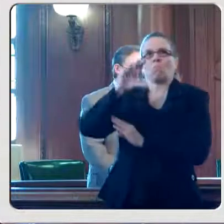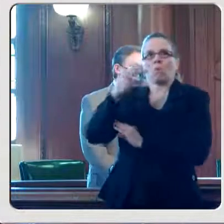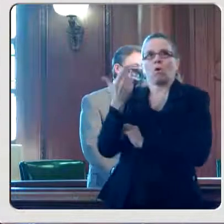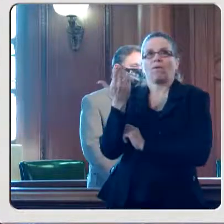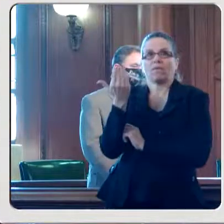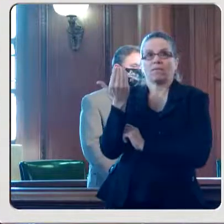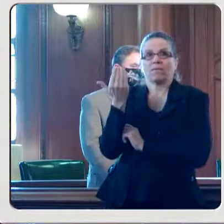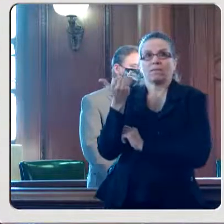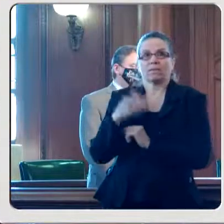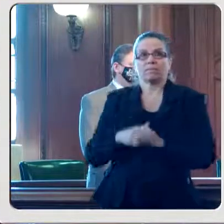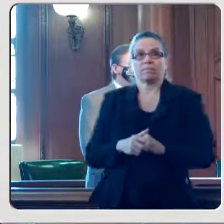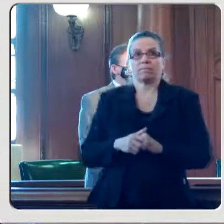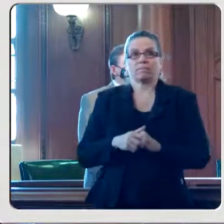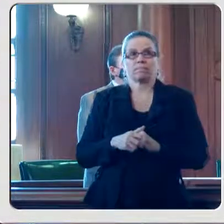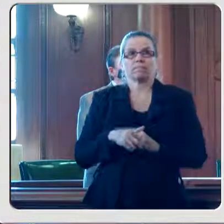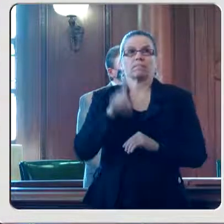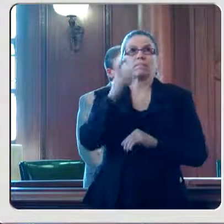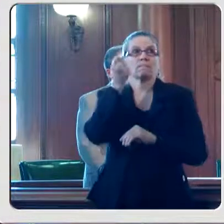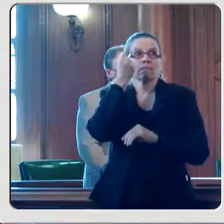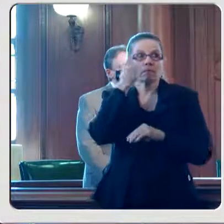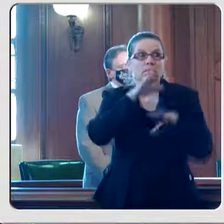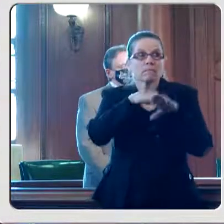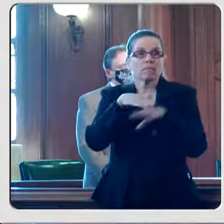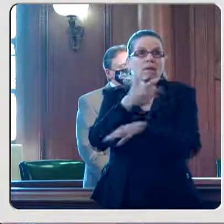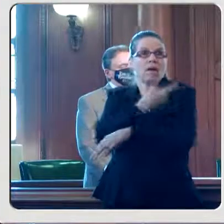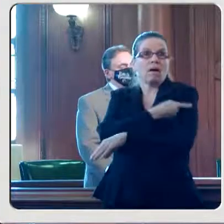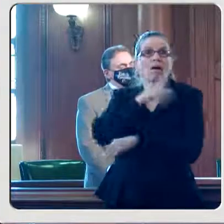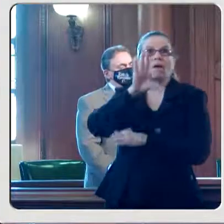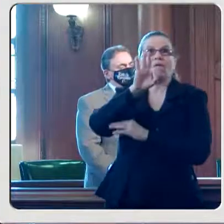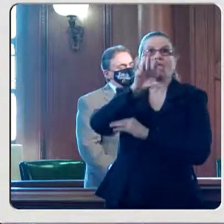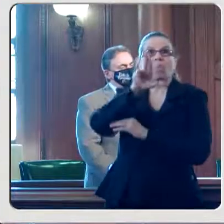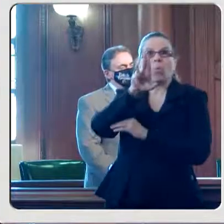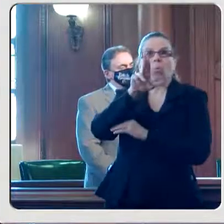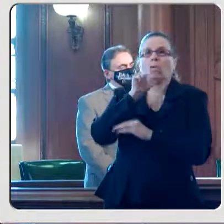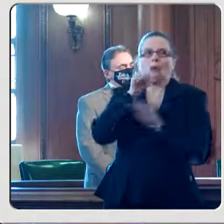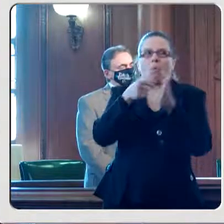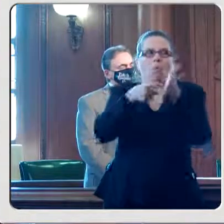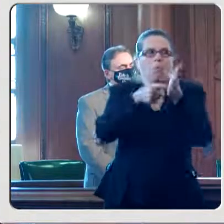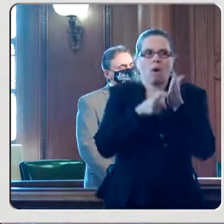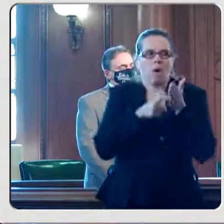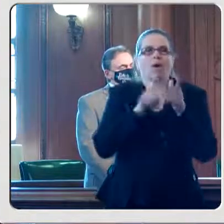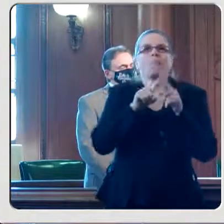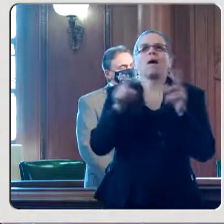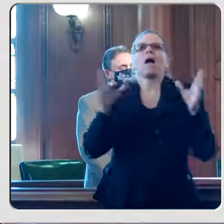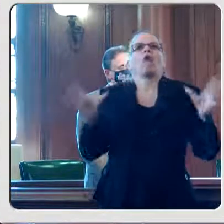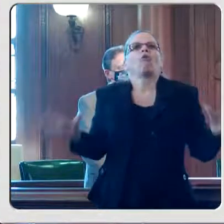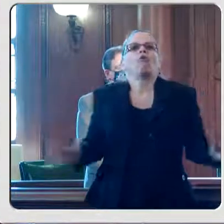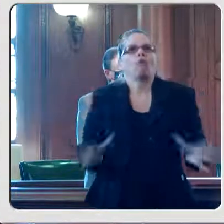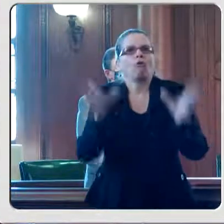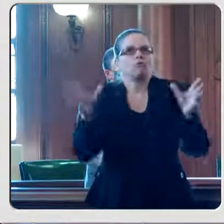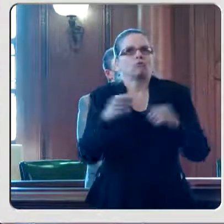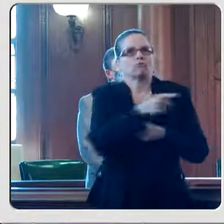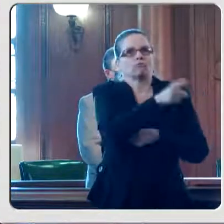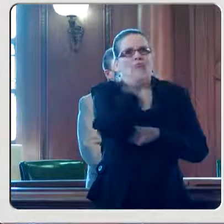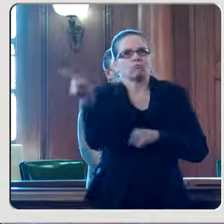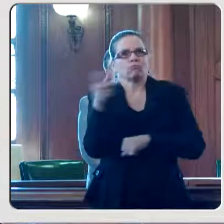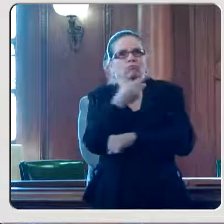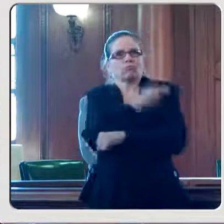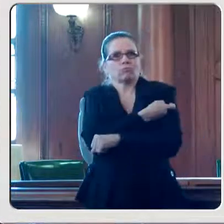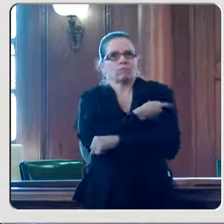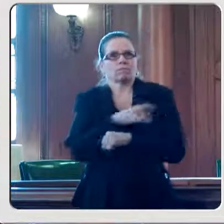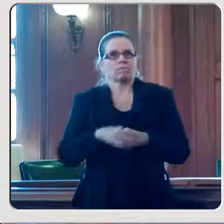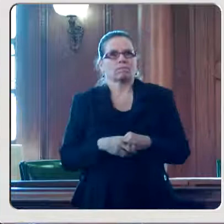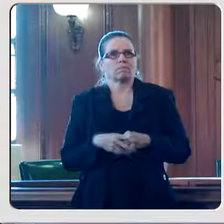families to get the flu shots. We're not mandating them anymore, but we're strongly working with our health department, our health